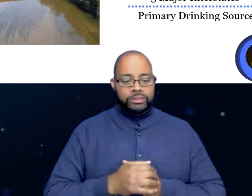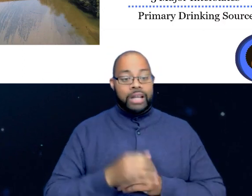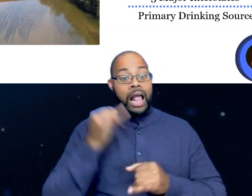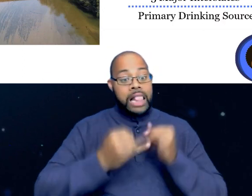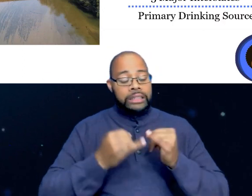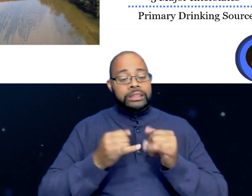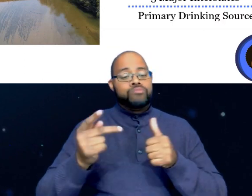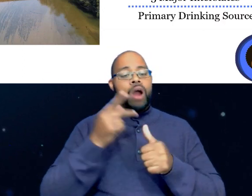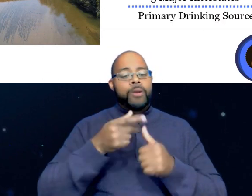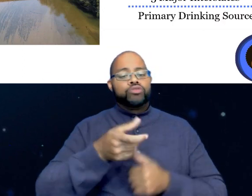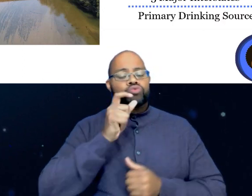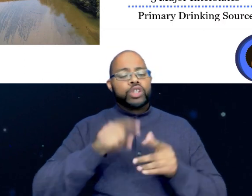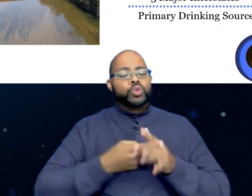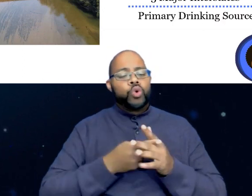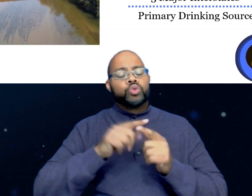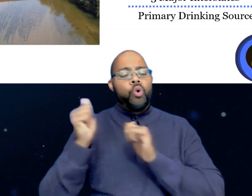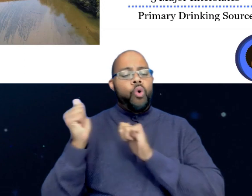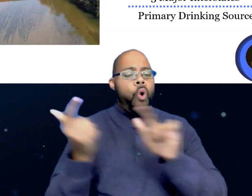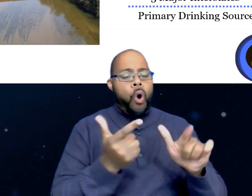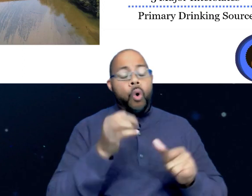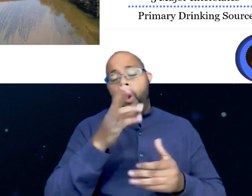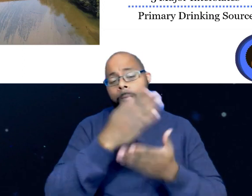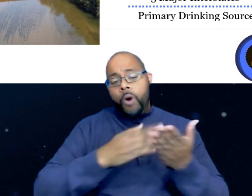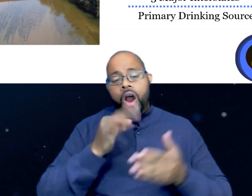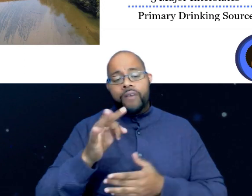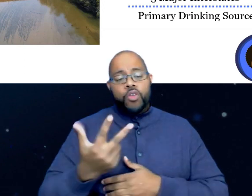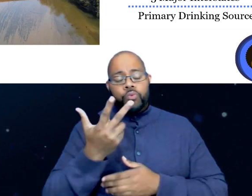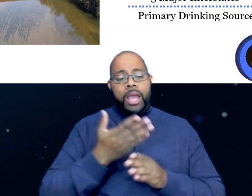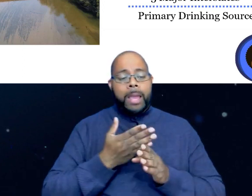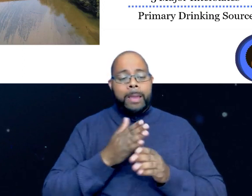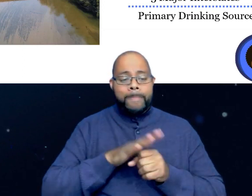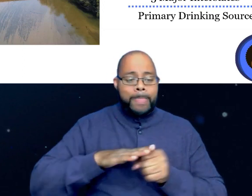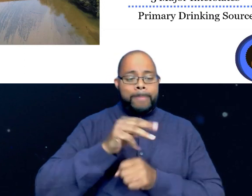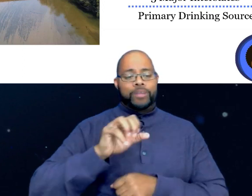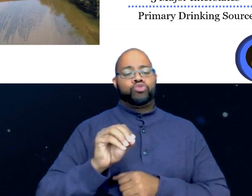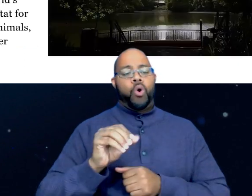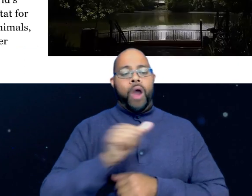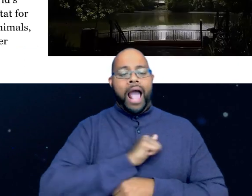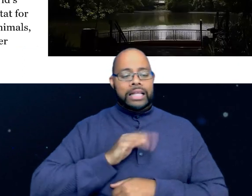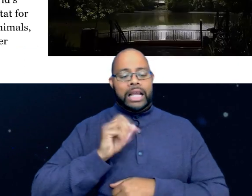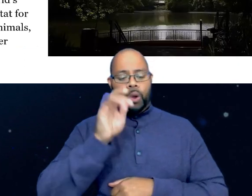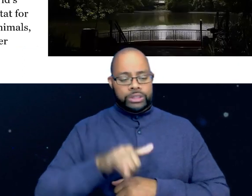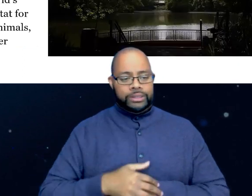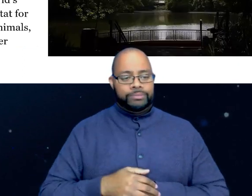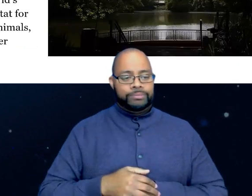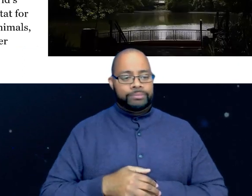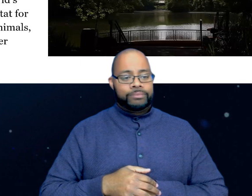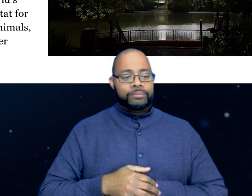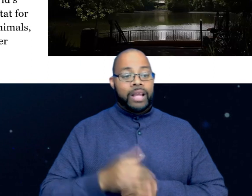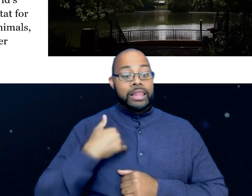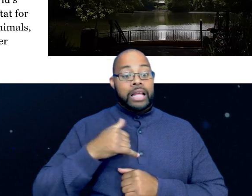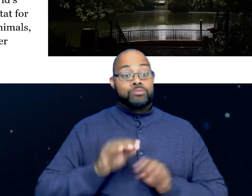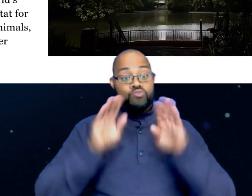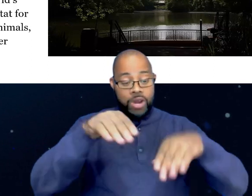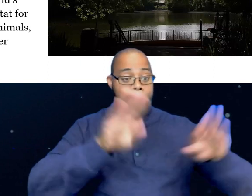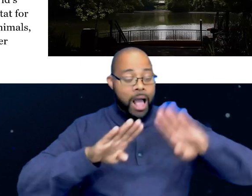lastly, it's the primary drinking source to all or parts of three metro Atlanta counties. Now, as marine biologists,